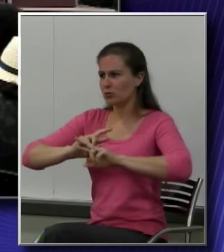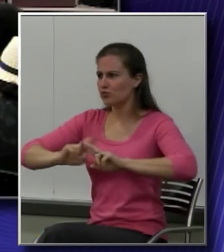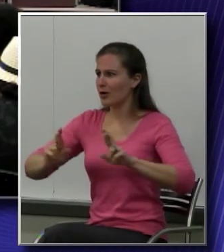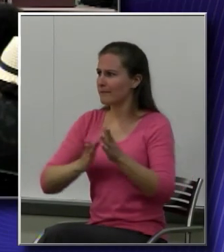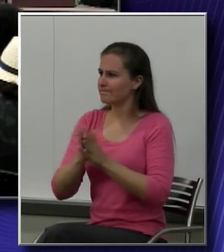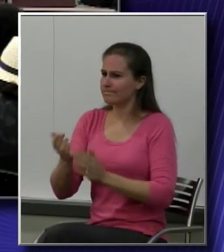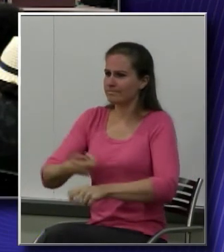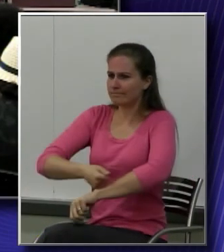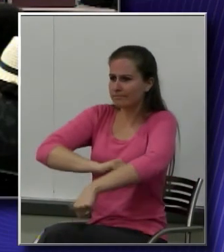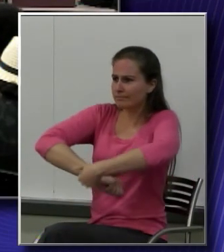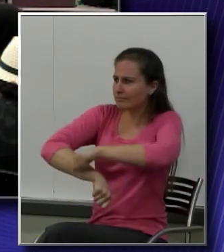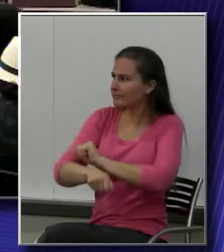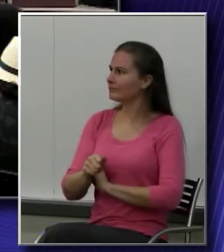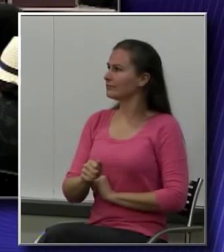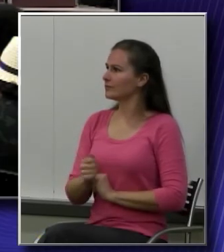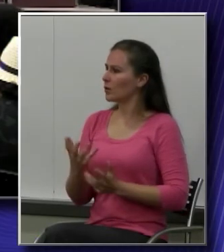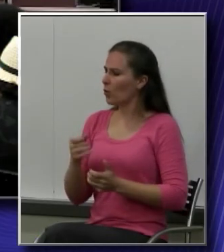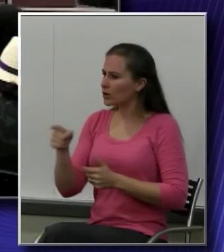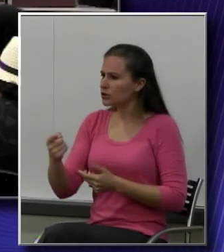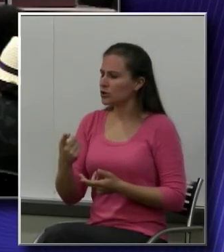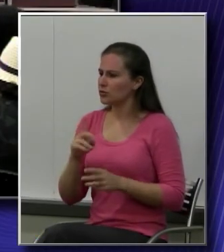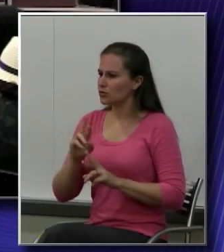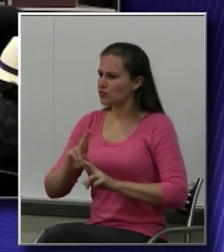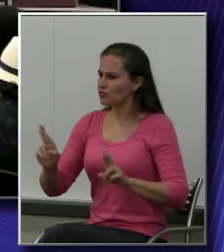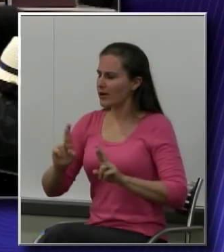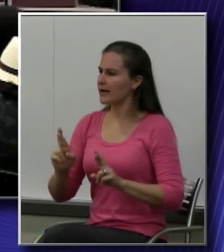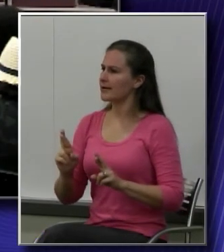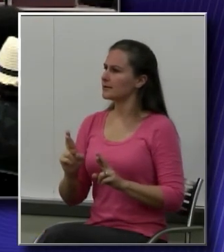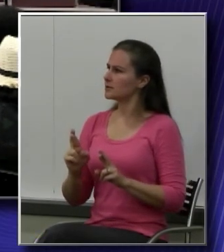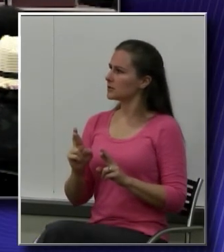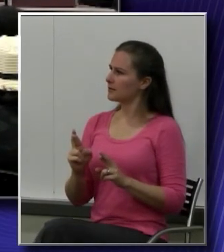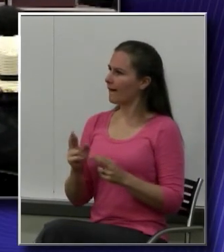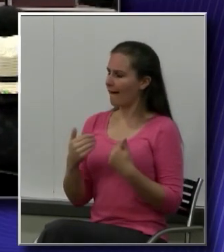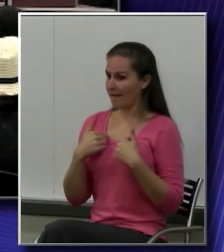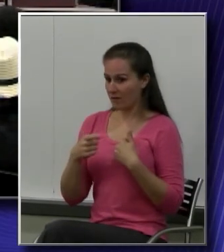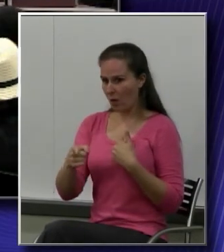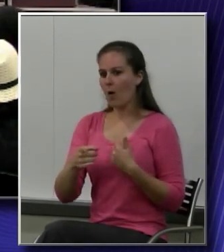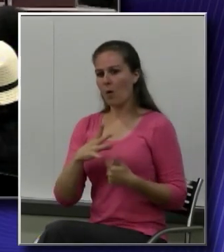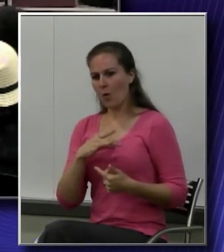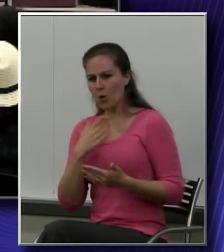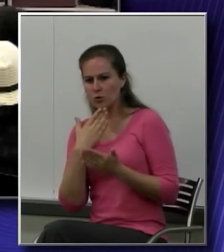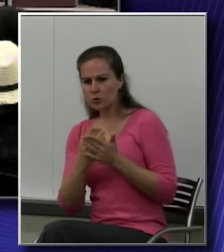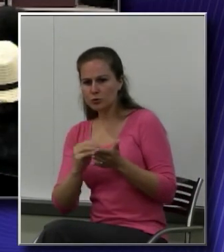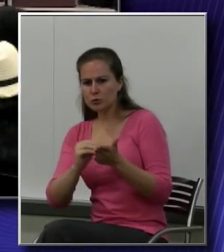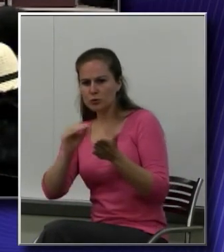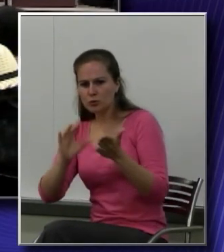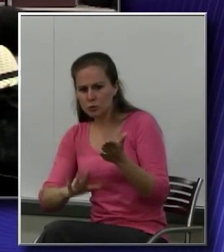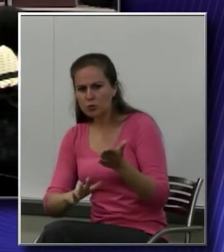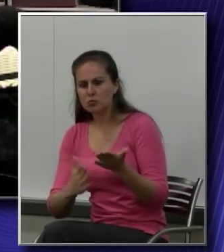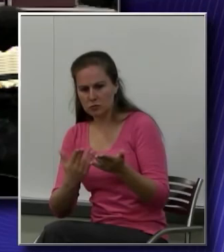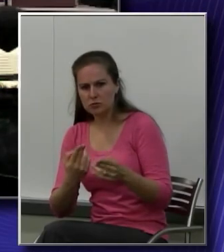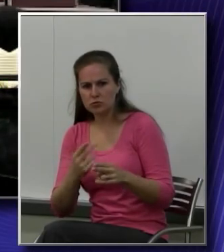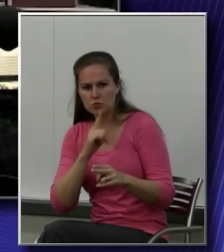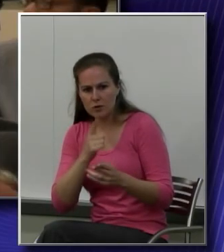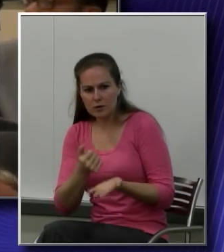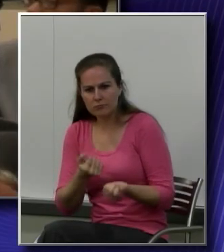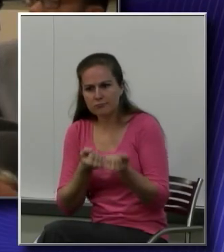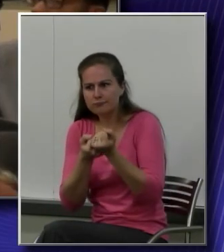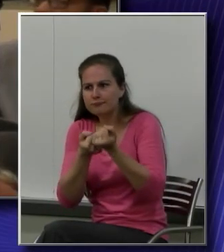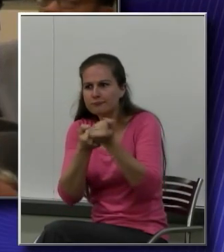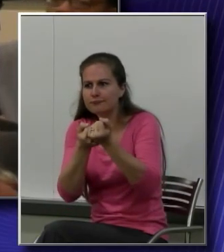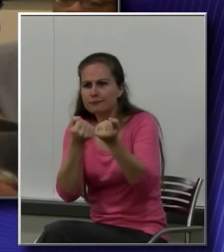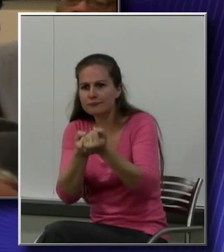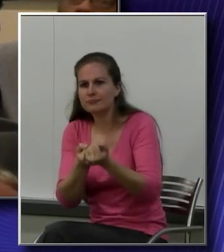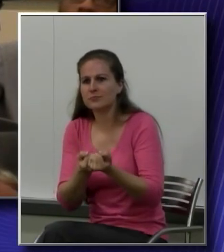on graduating usable, workable students. And I want someone, if the idea is that we have